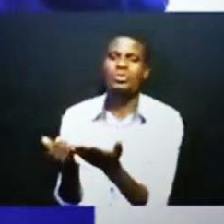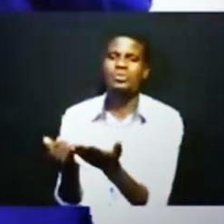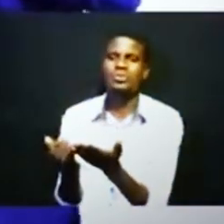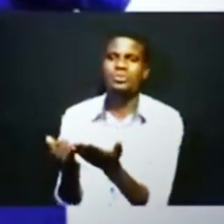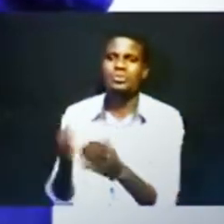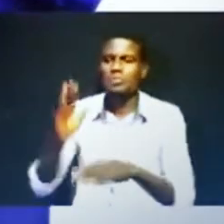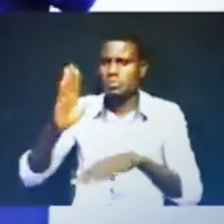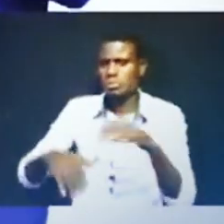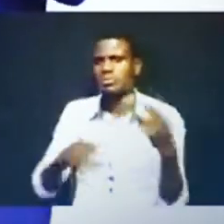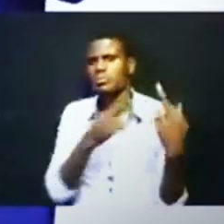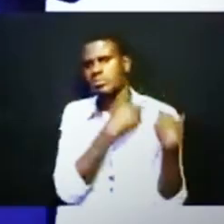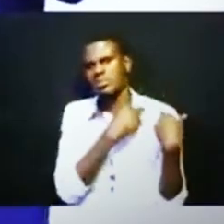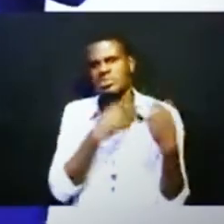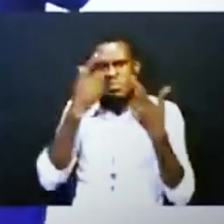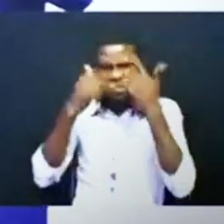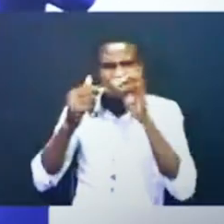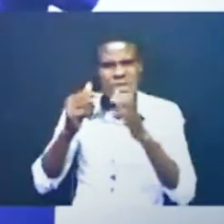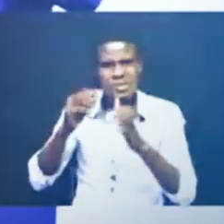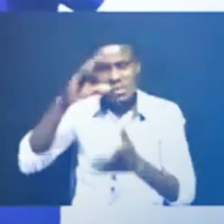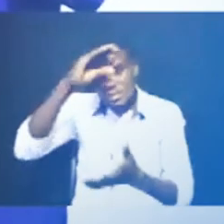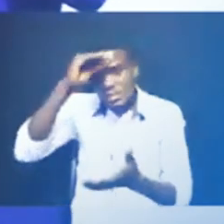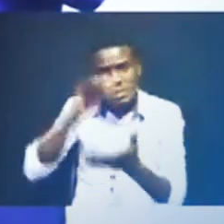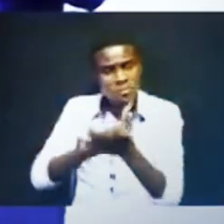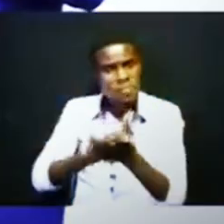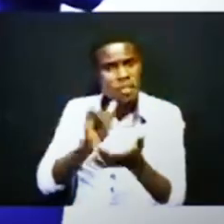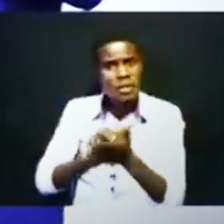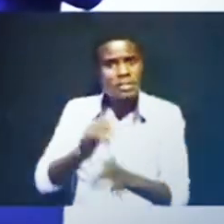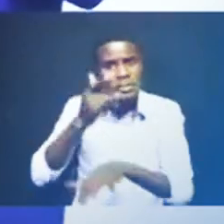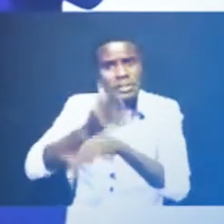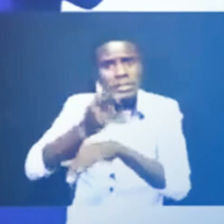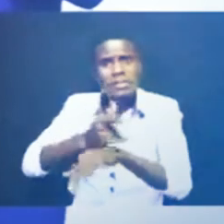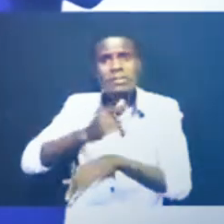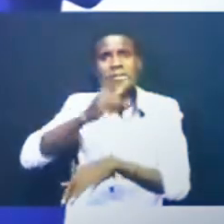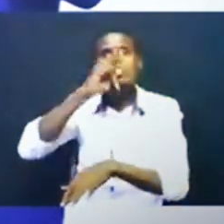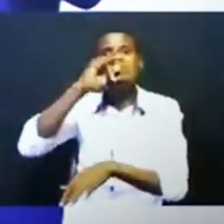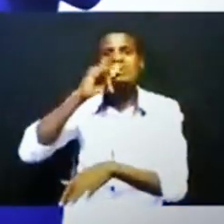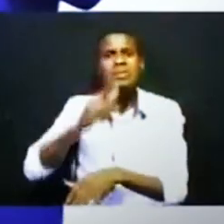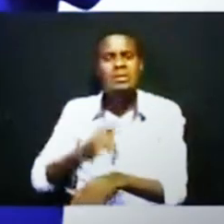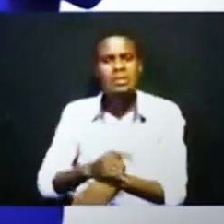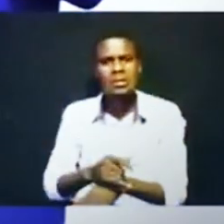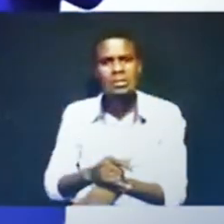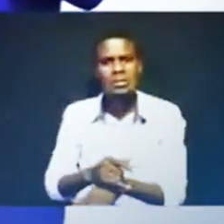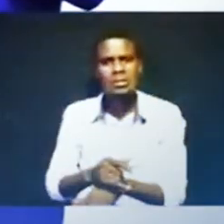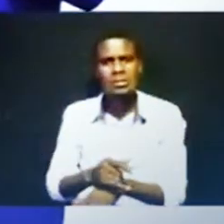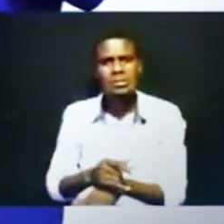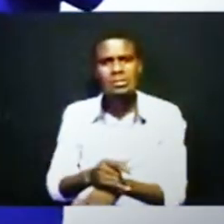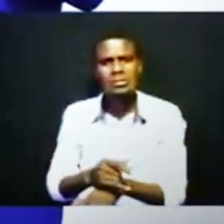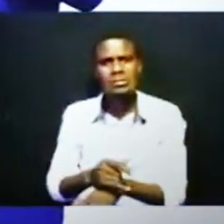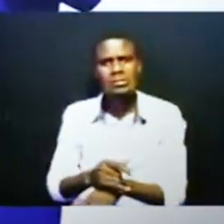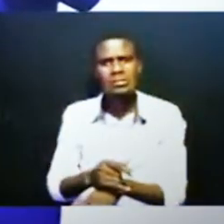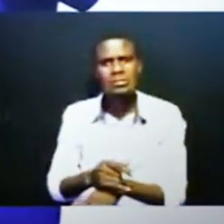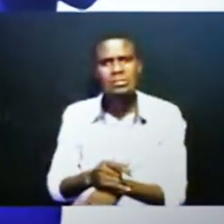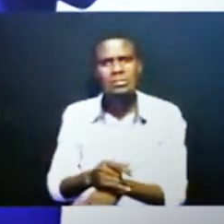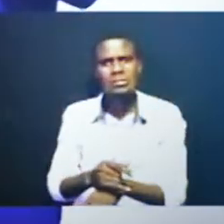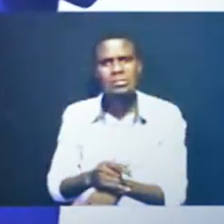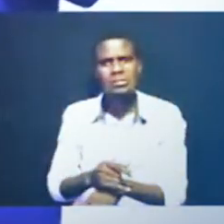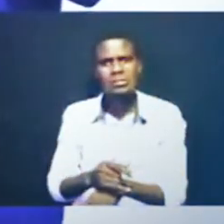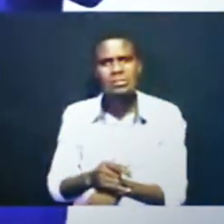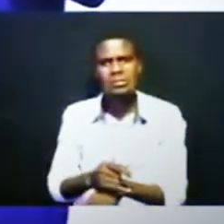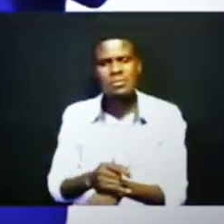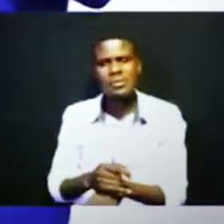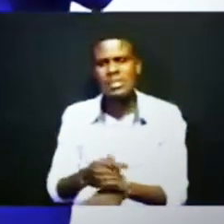Because drunken husbands or spouses, because some women too, can be very,